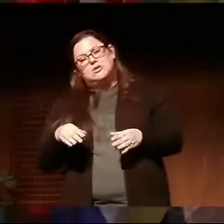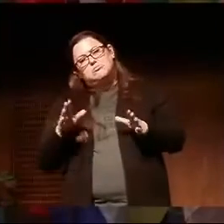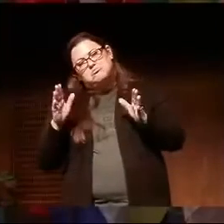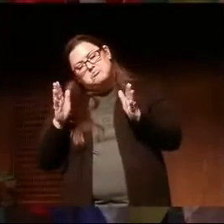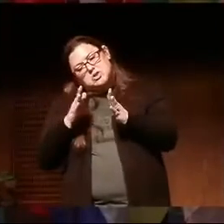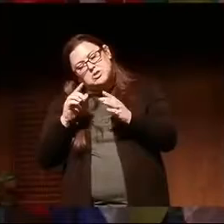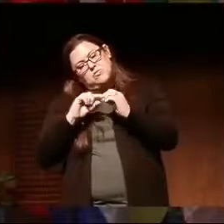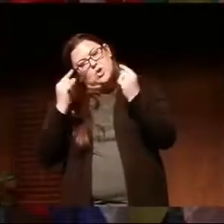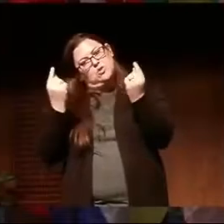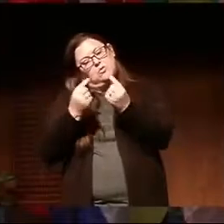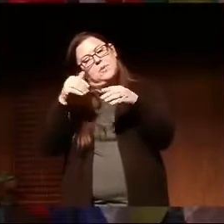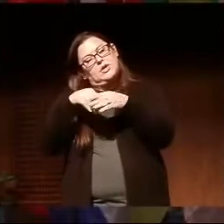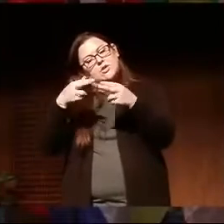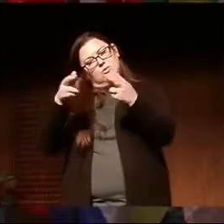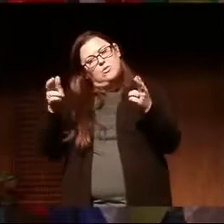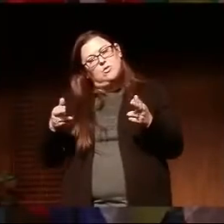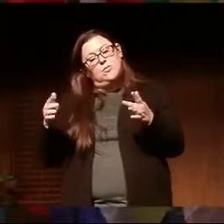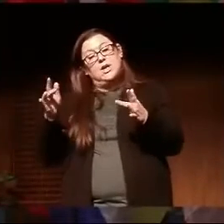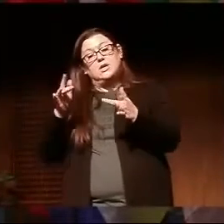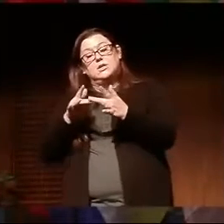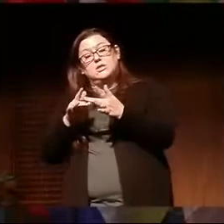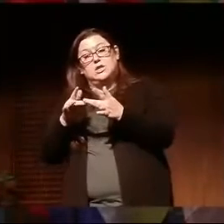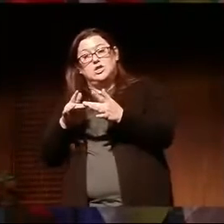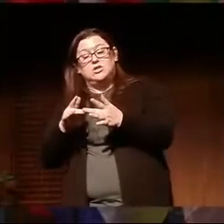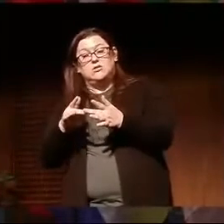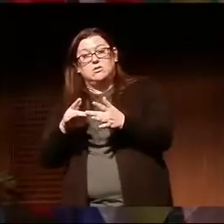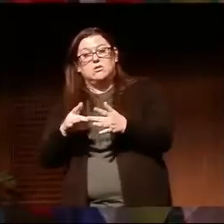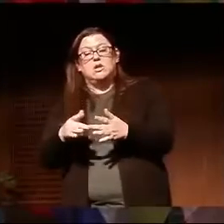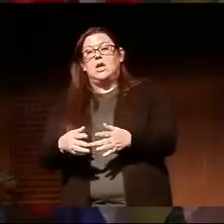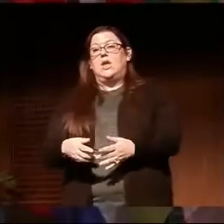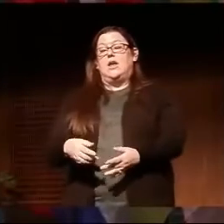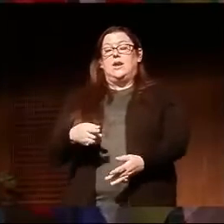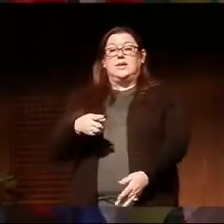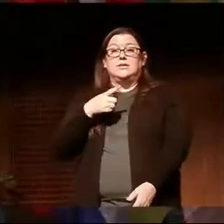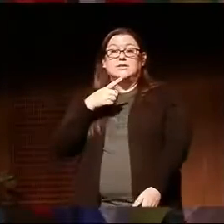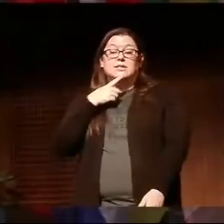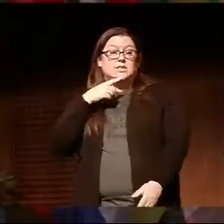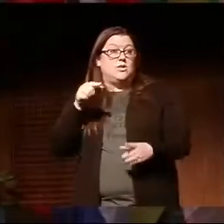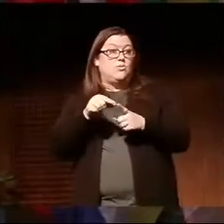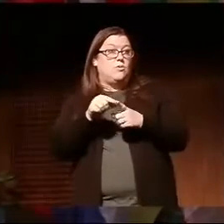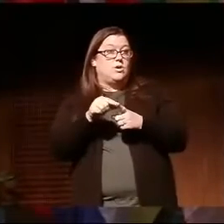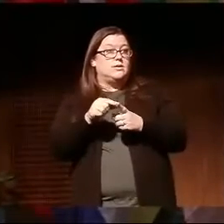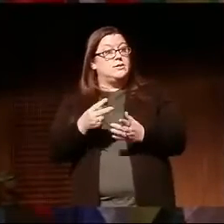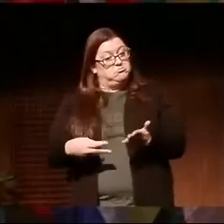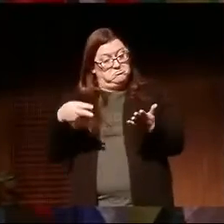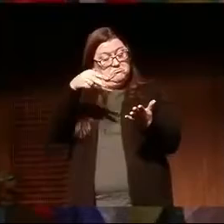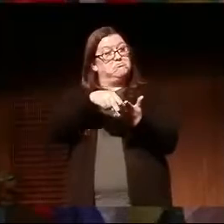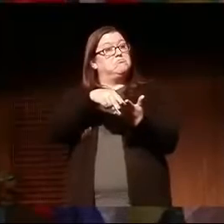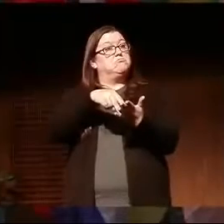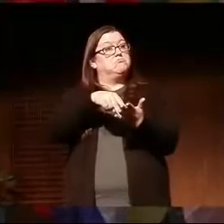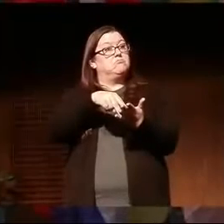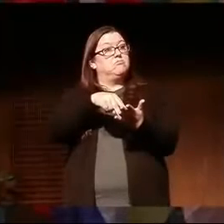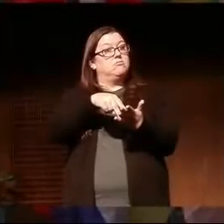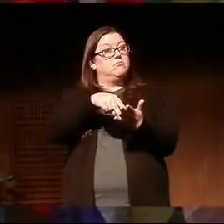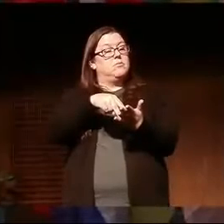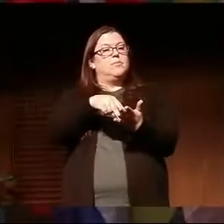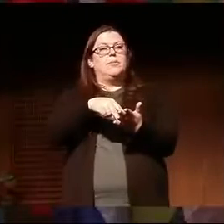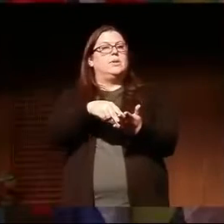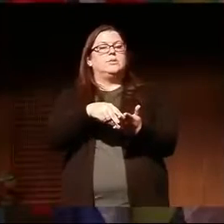the room, touches her hand, Talitha Kumi, and she gets up, raised from the dead. Don't tell anybody.